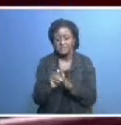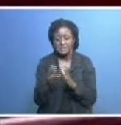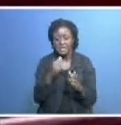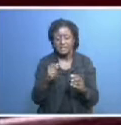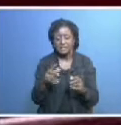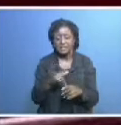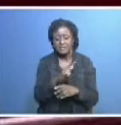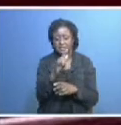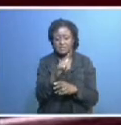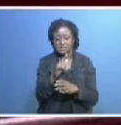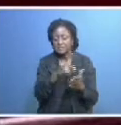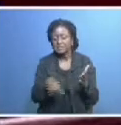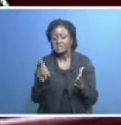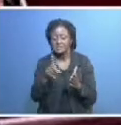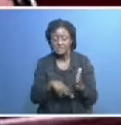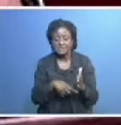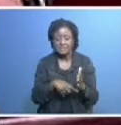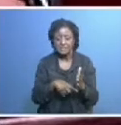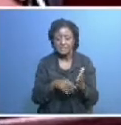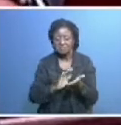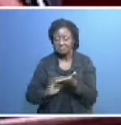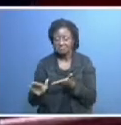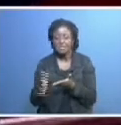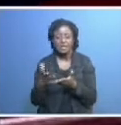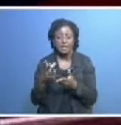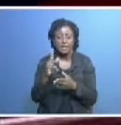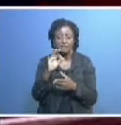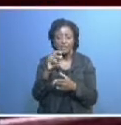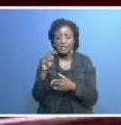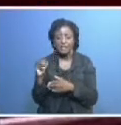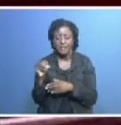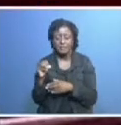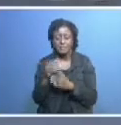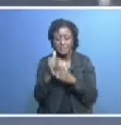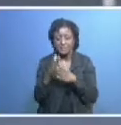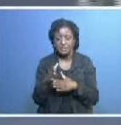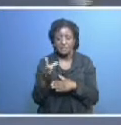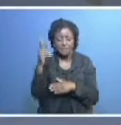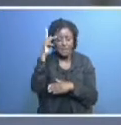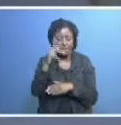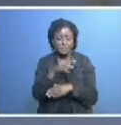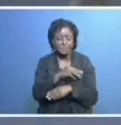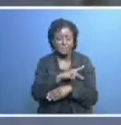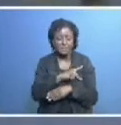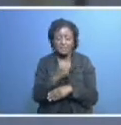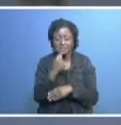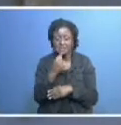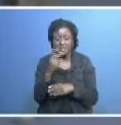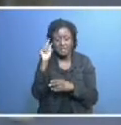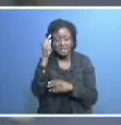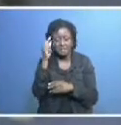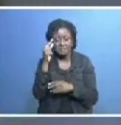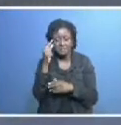Free National Movement leader Michael Pintard's criticism of what he termed government shameful policy of subsidizing return rapid antigen tests